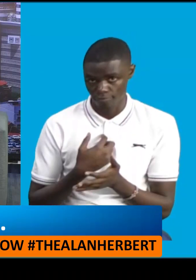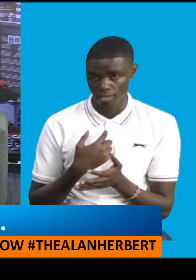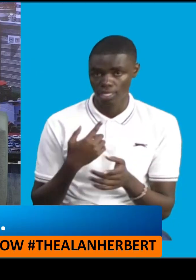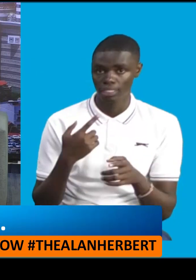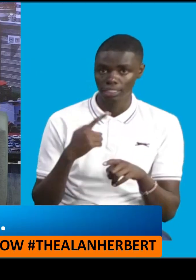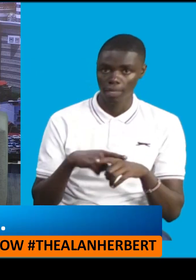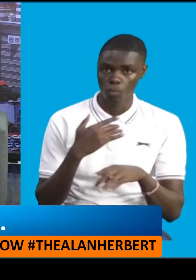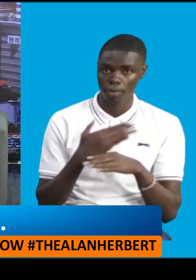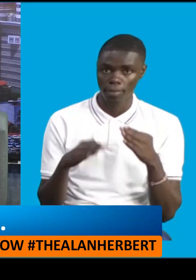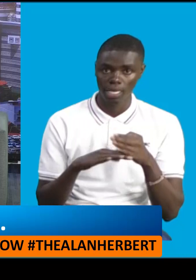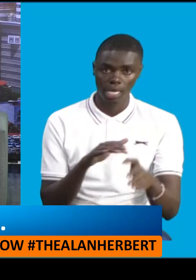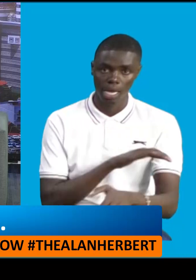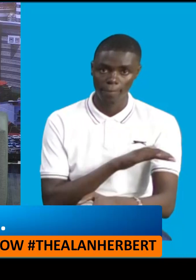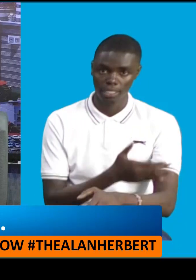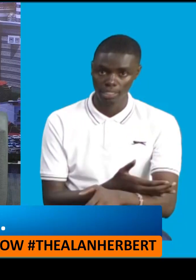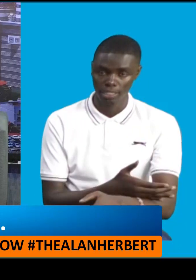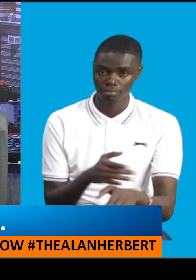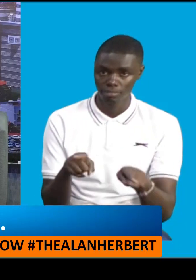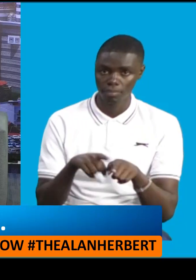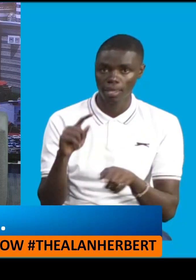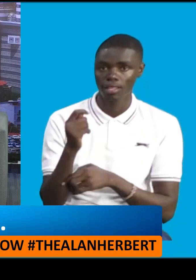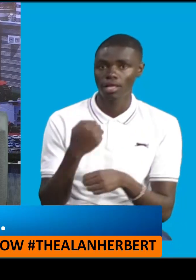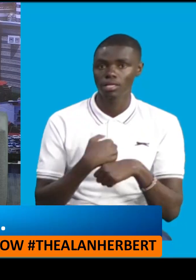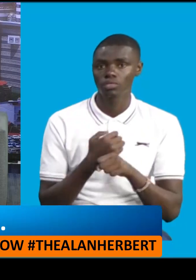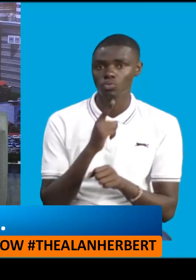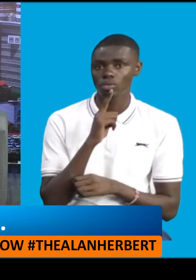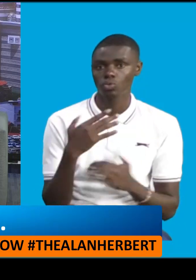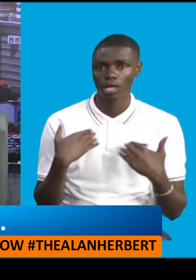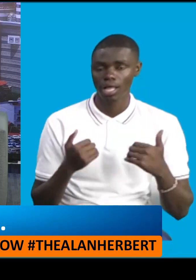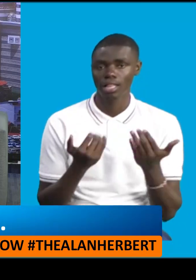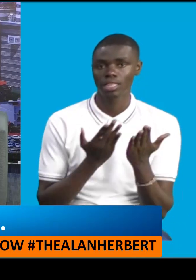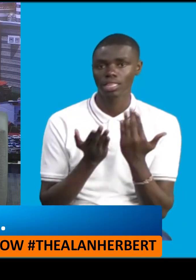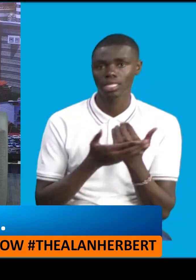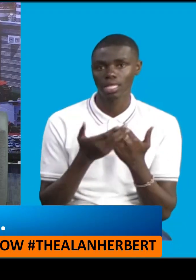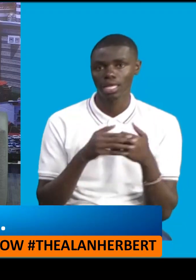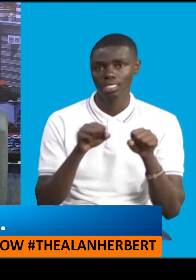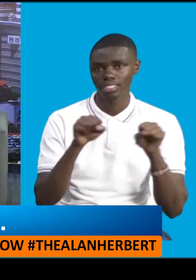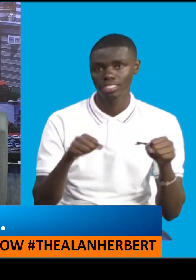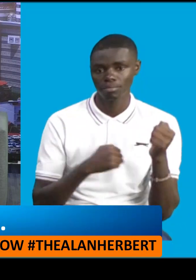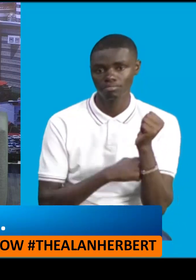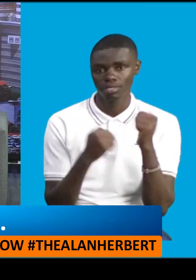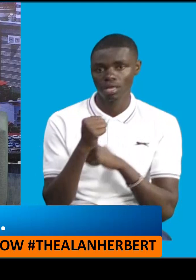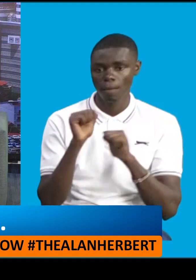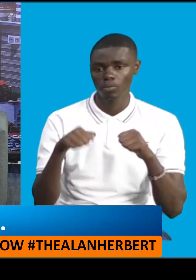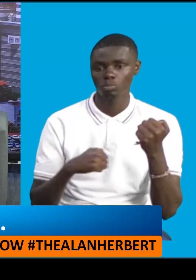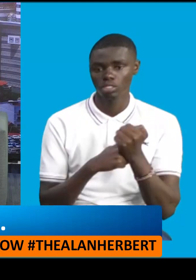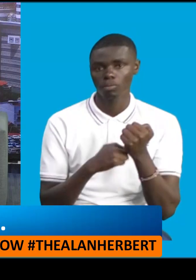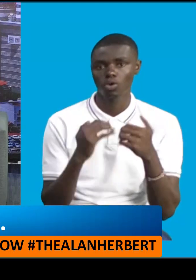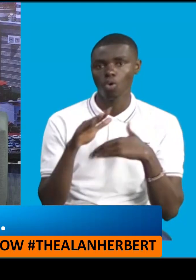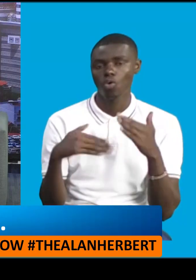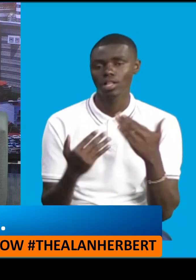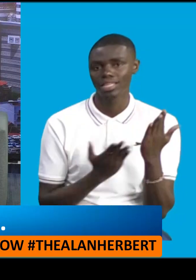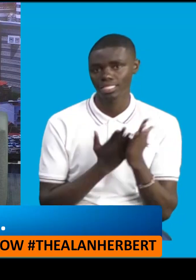overseas as we build capacity as Kenya to ensure the healthcare system and the infrastructure can support all